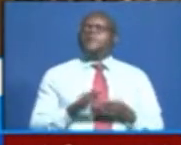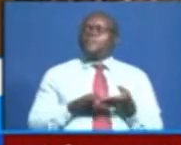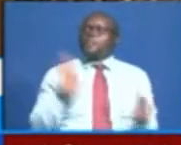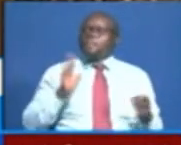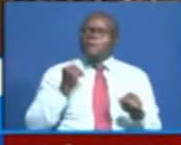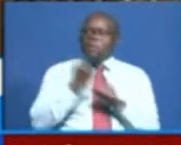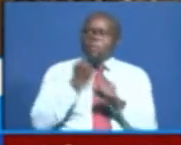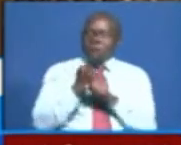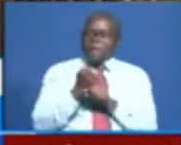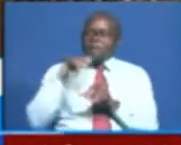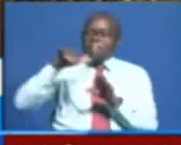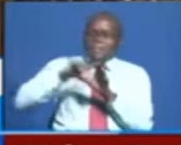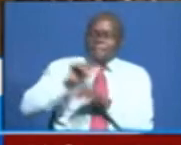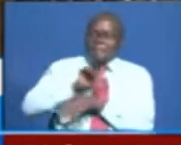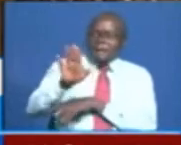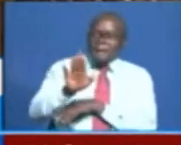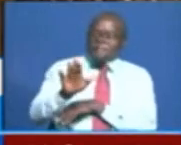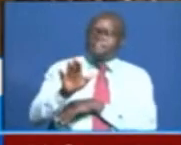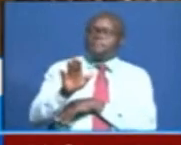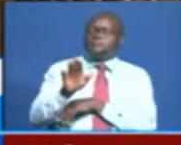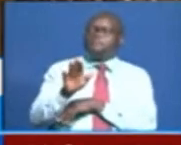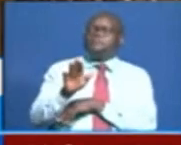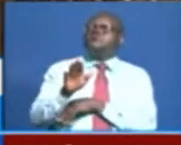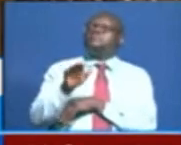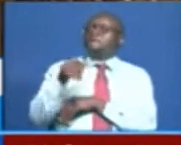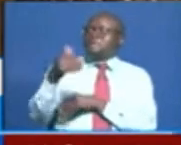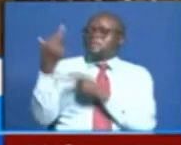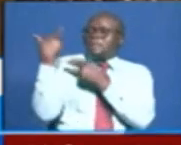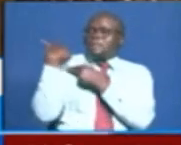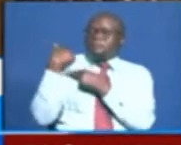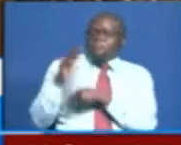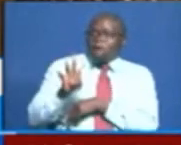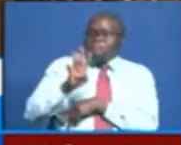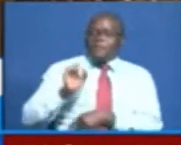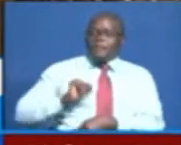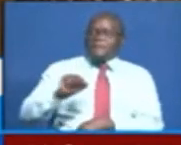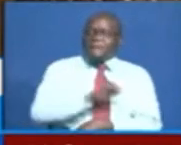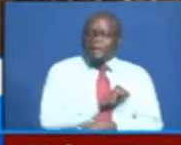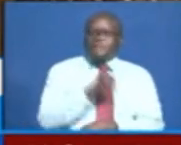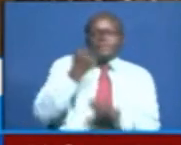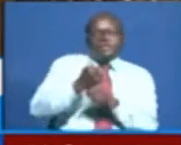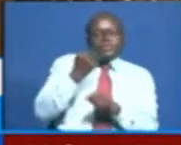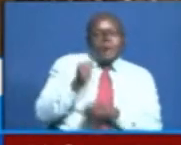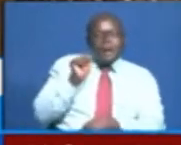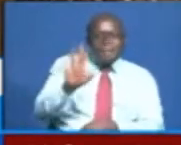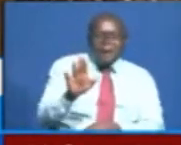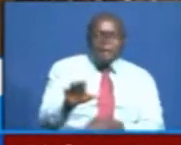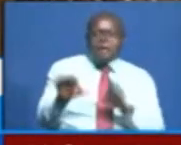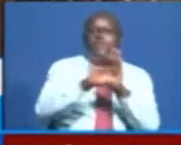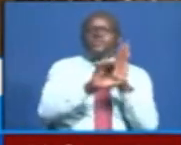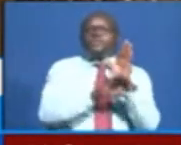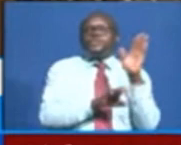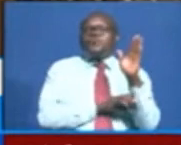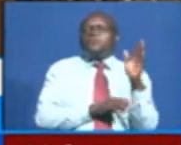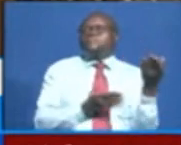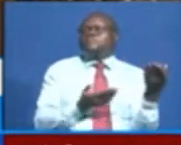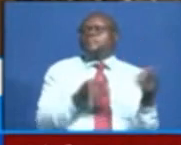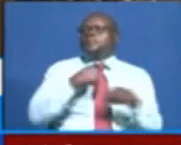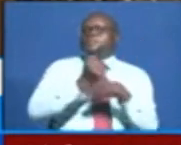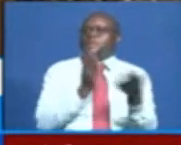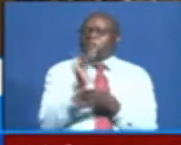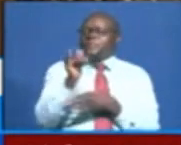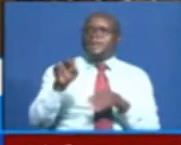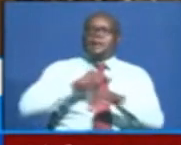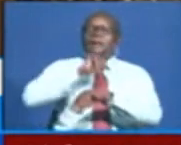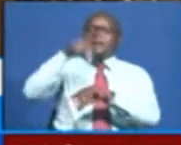its membership, it is incumbent upon the Fourth Senate to play its due constitutional role and ensure that national and